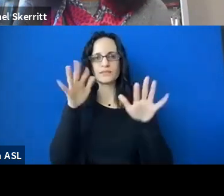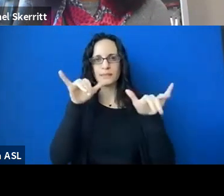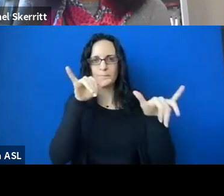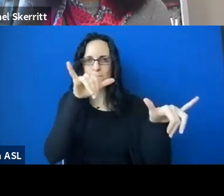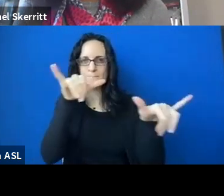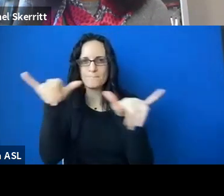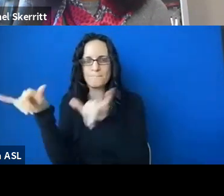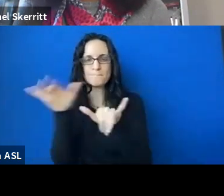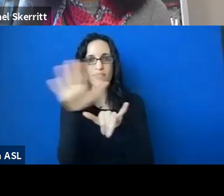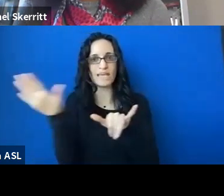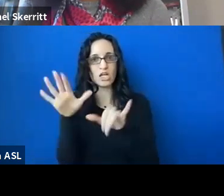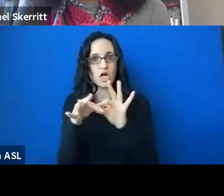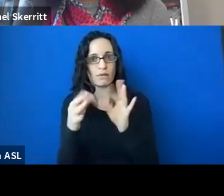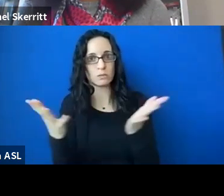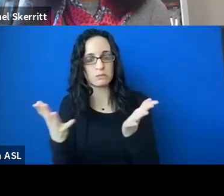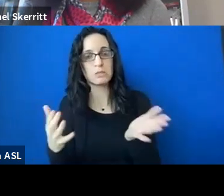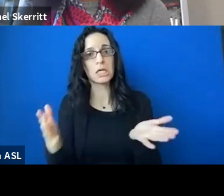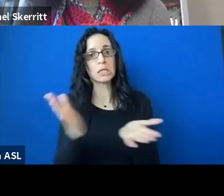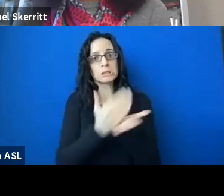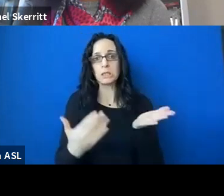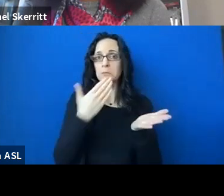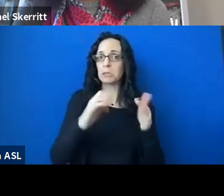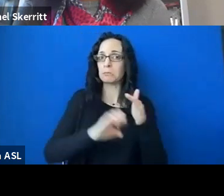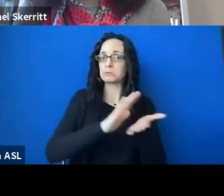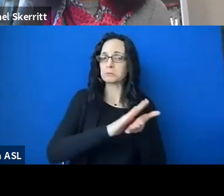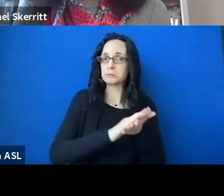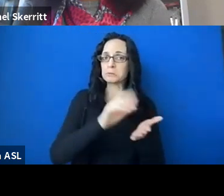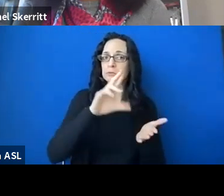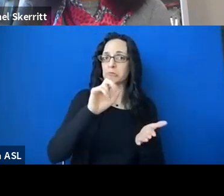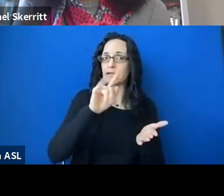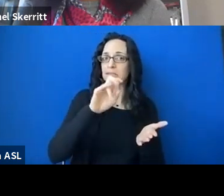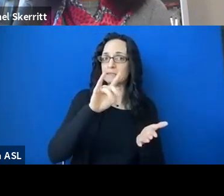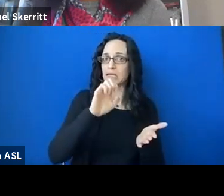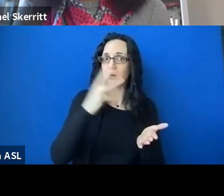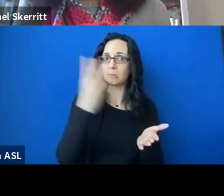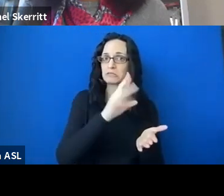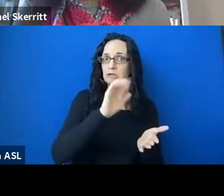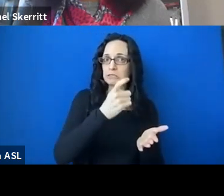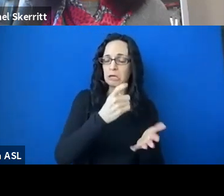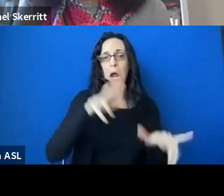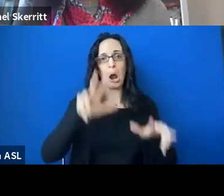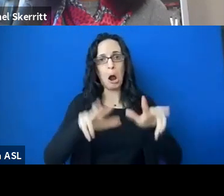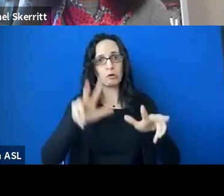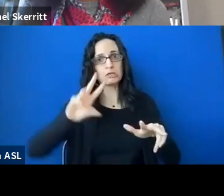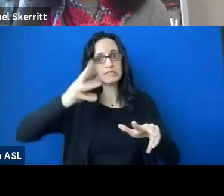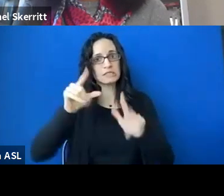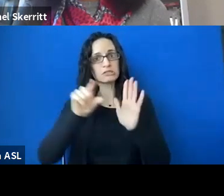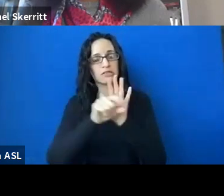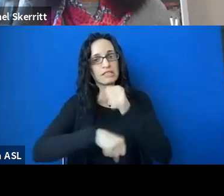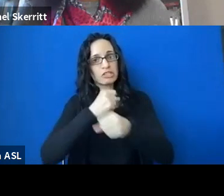guidance. There are some good elementary schools in Roslindale and West Roxbury, an awkward sixth grade year, and then you can go to one of the exam